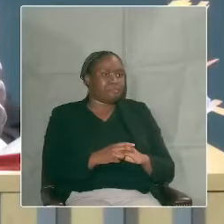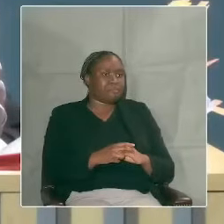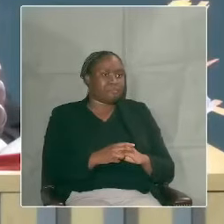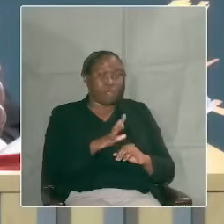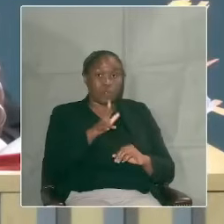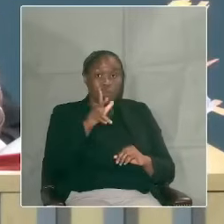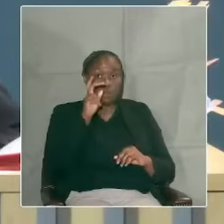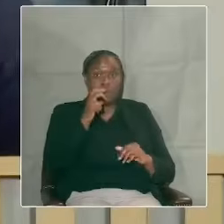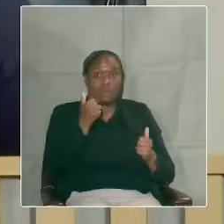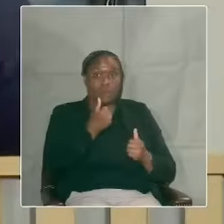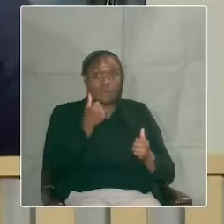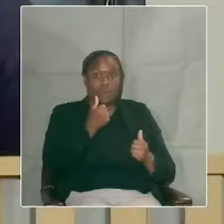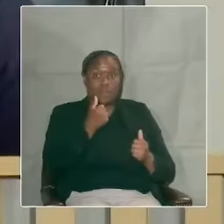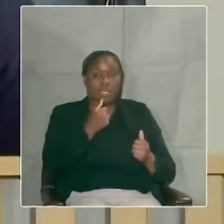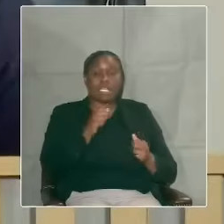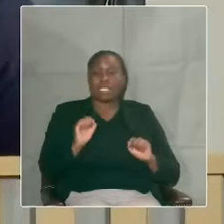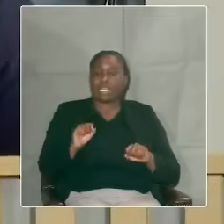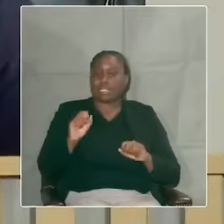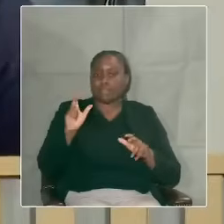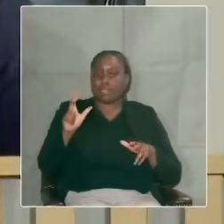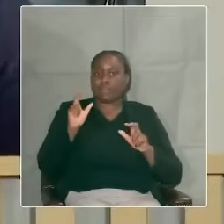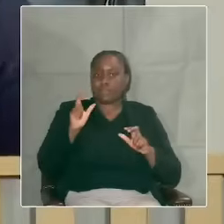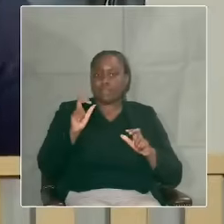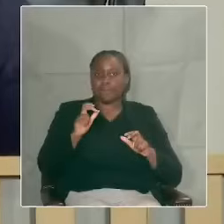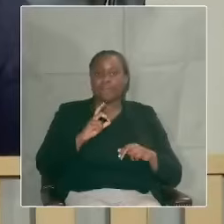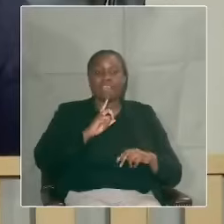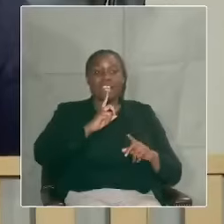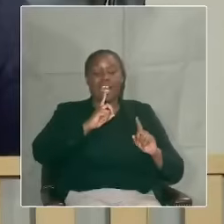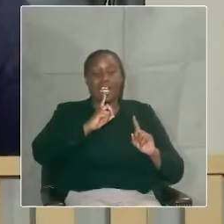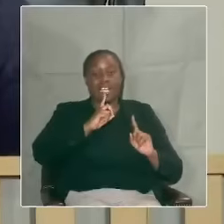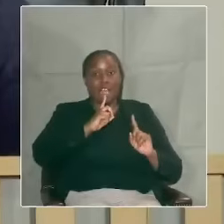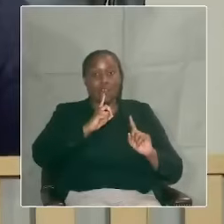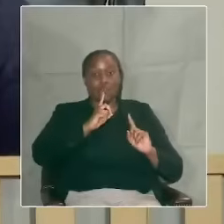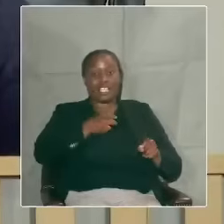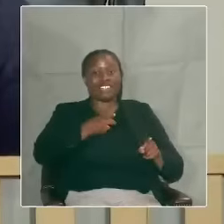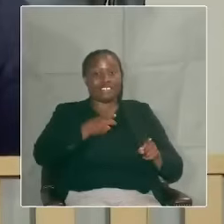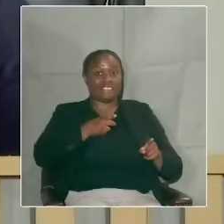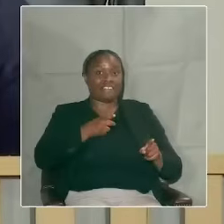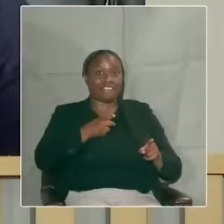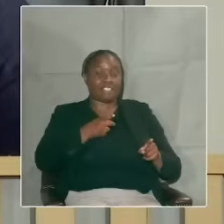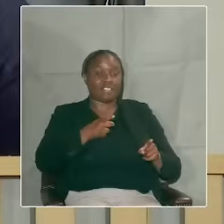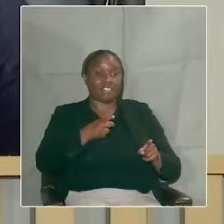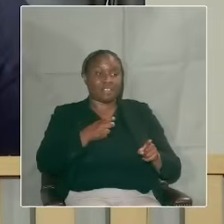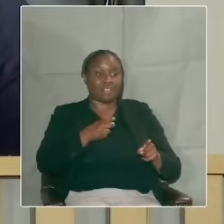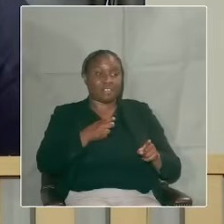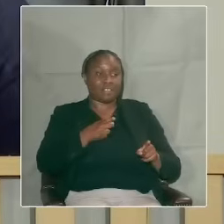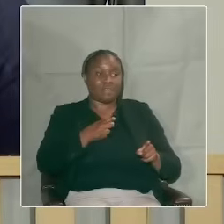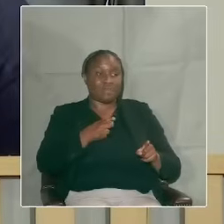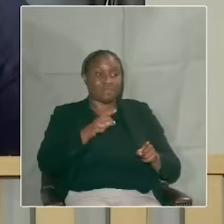did you follow that? Okay, I follow that. The- That directive was